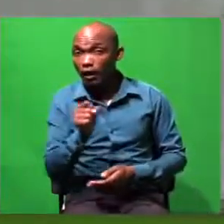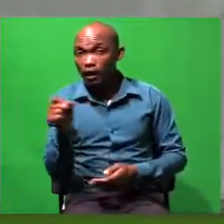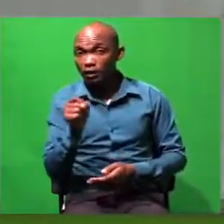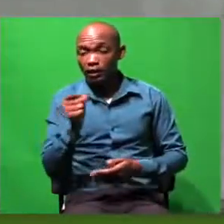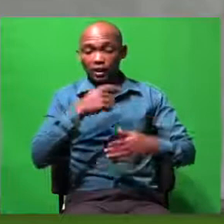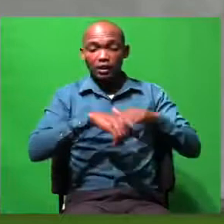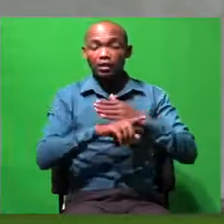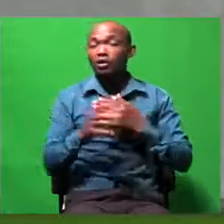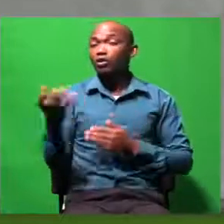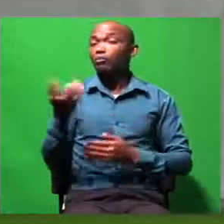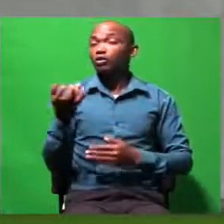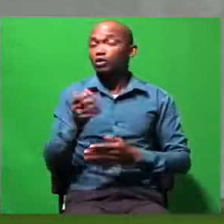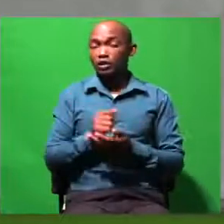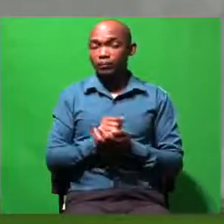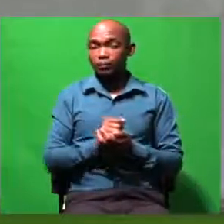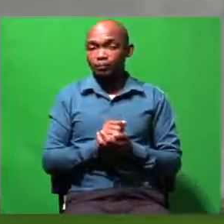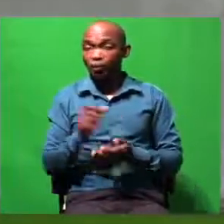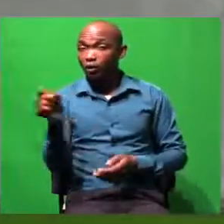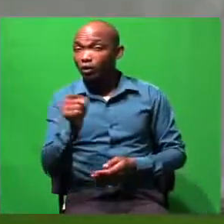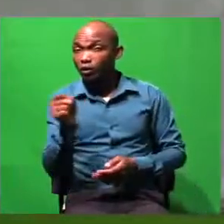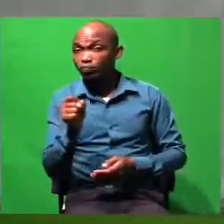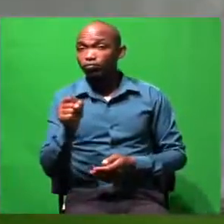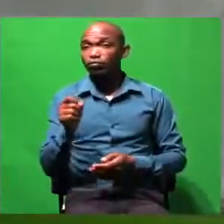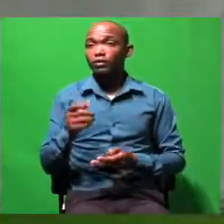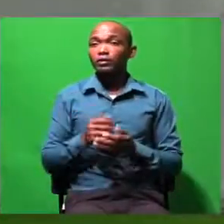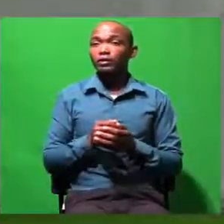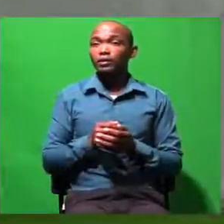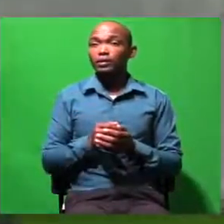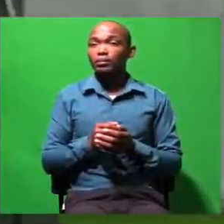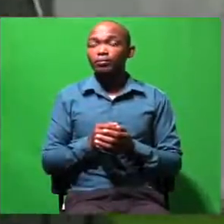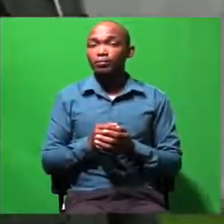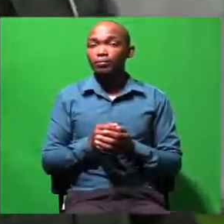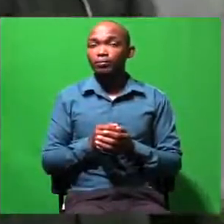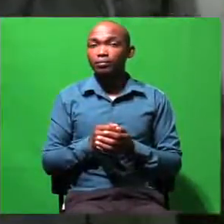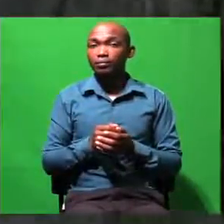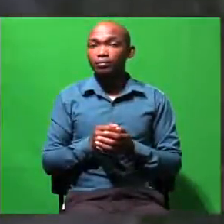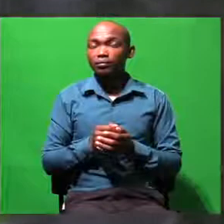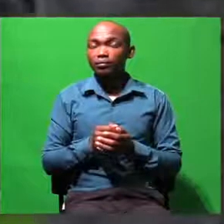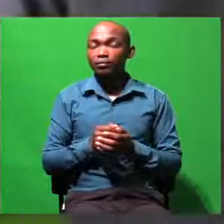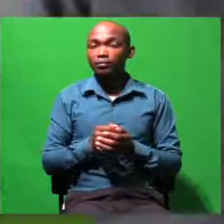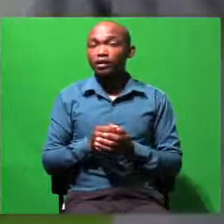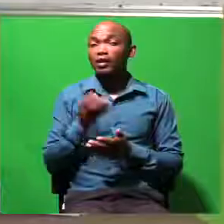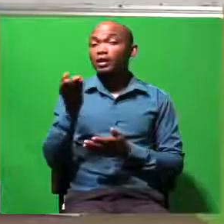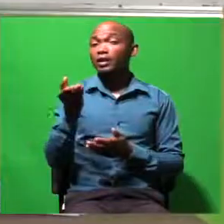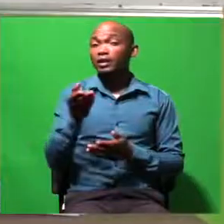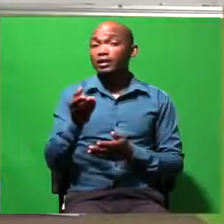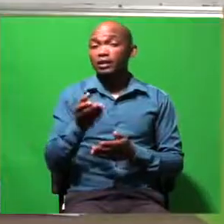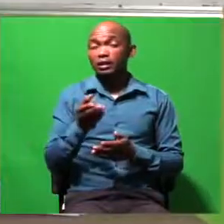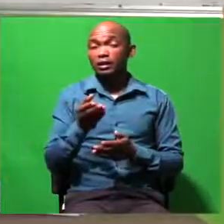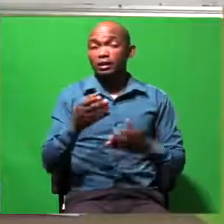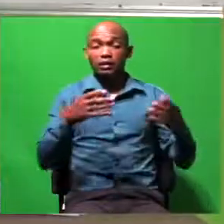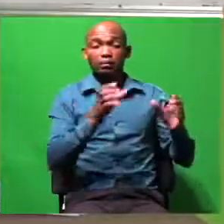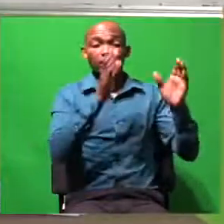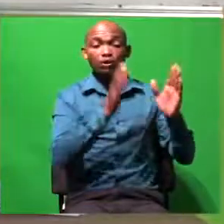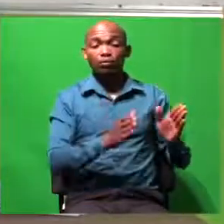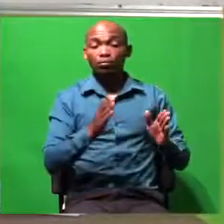the communities. What sort of thing this elder need? Can you tell me any assistant needs these special people, like